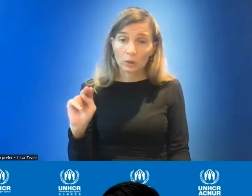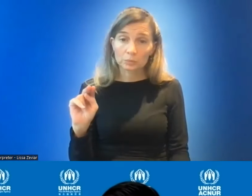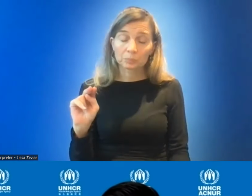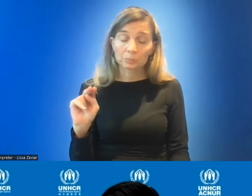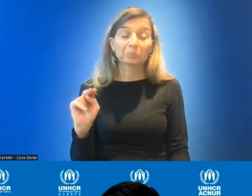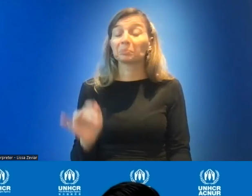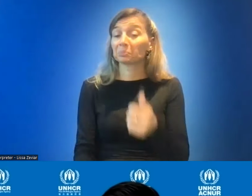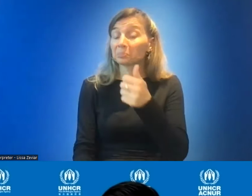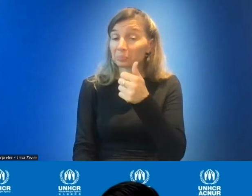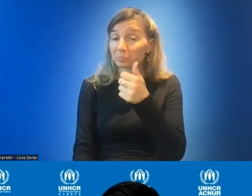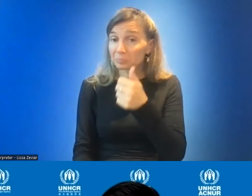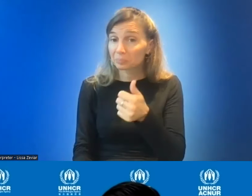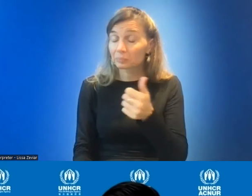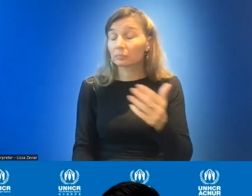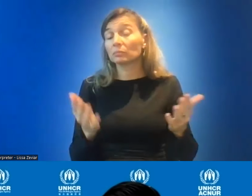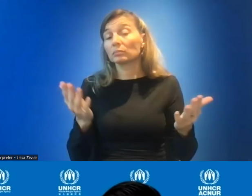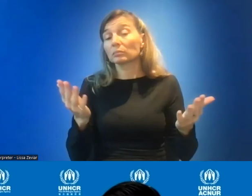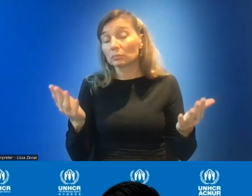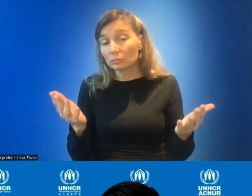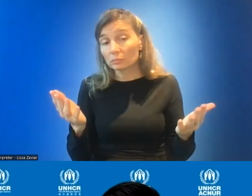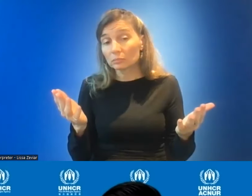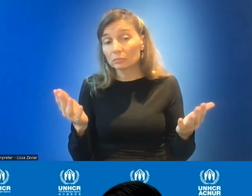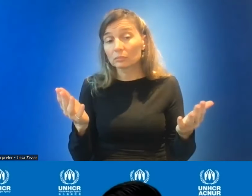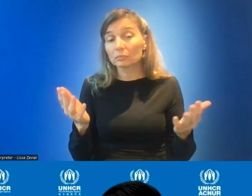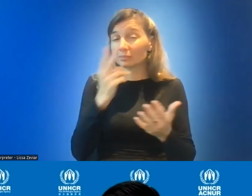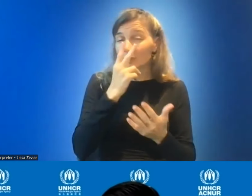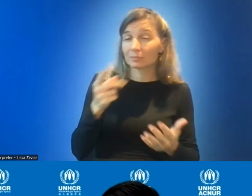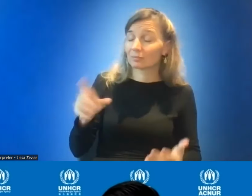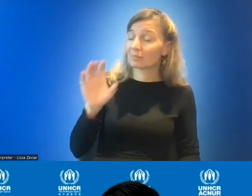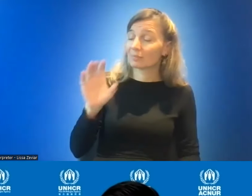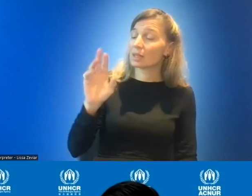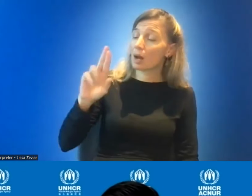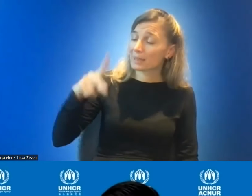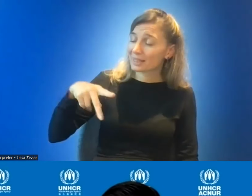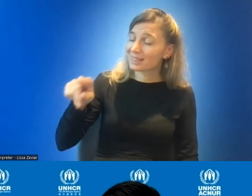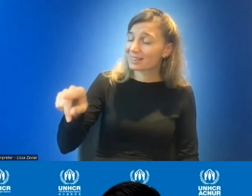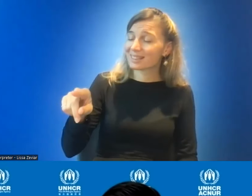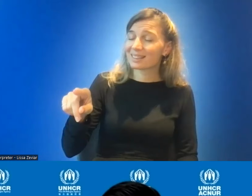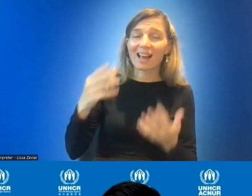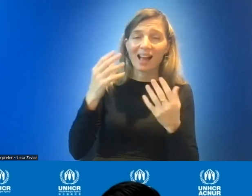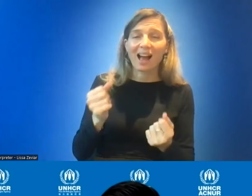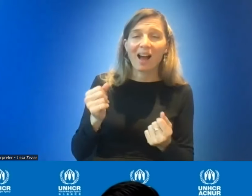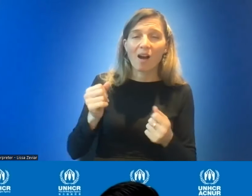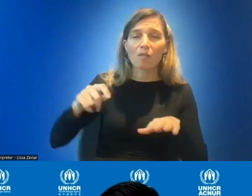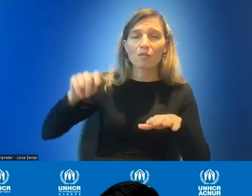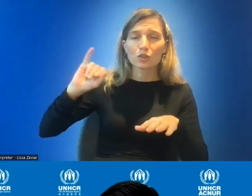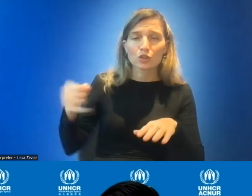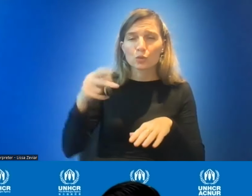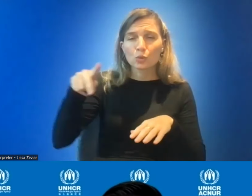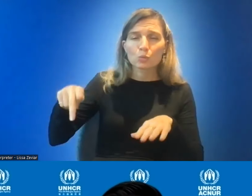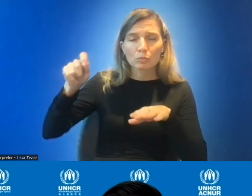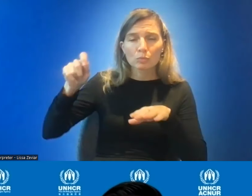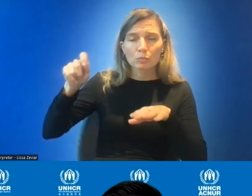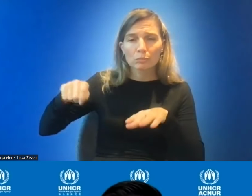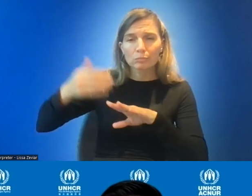find within the CRPD committee jurisprudence criteria requesting, first of all, that all